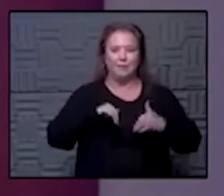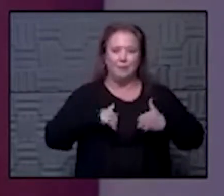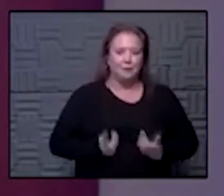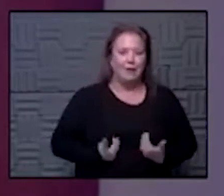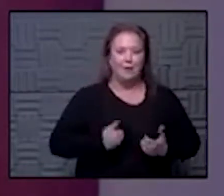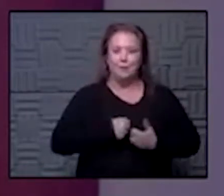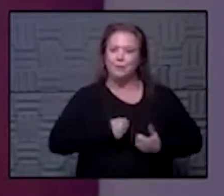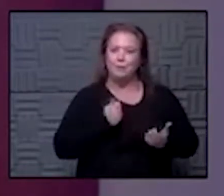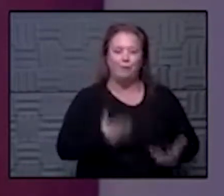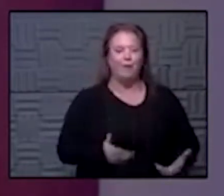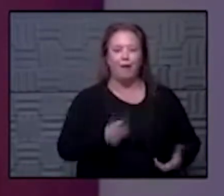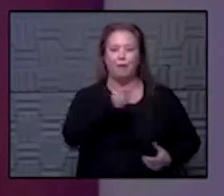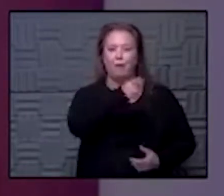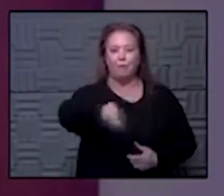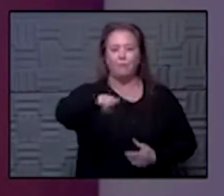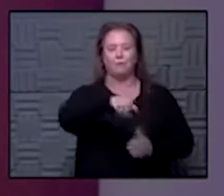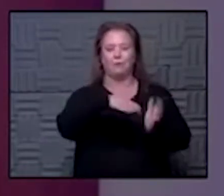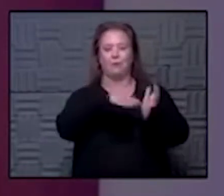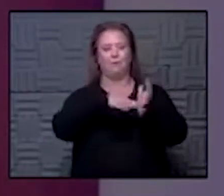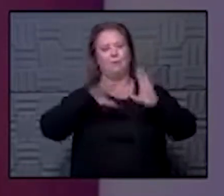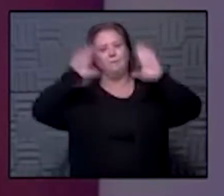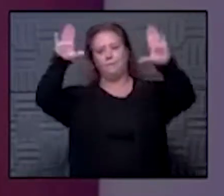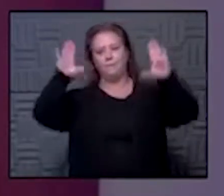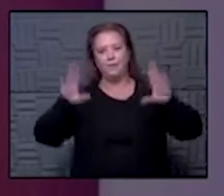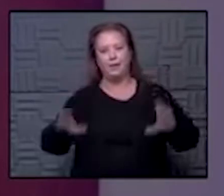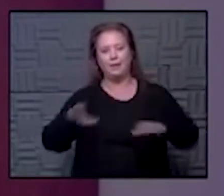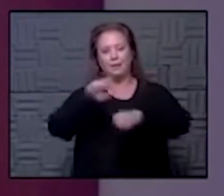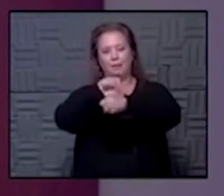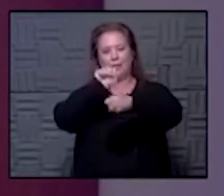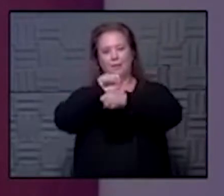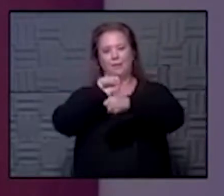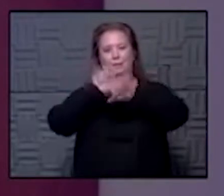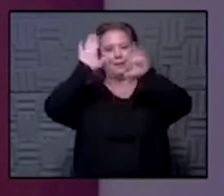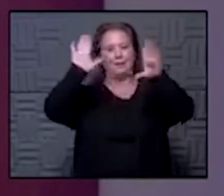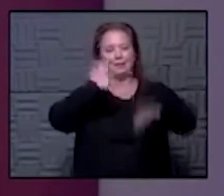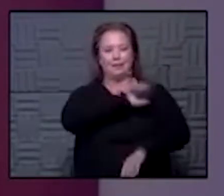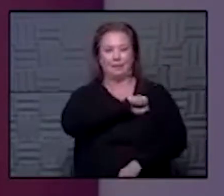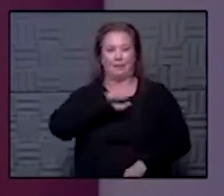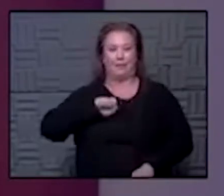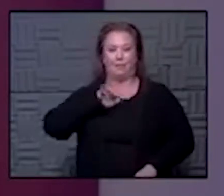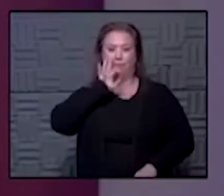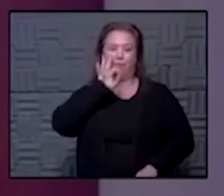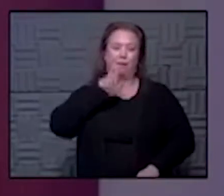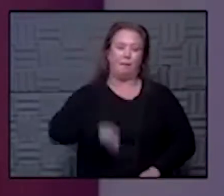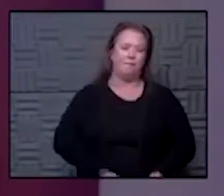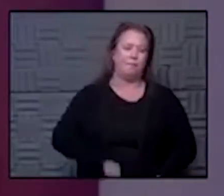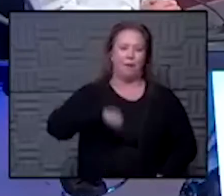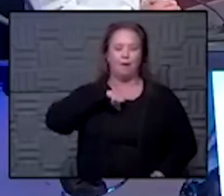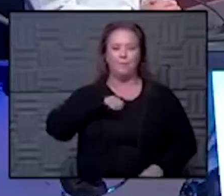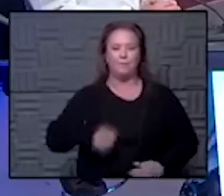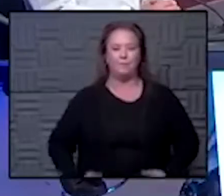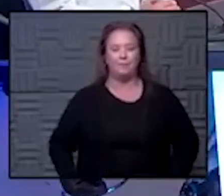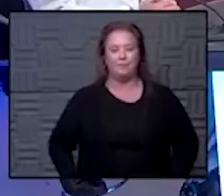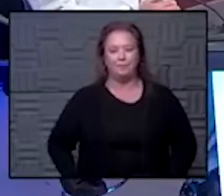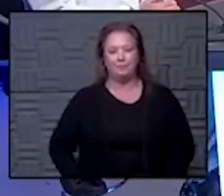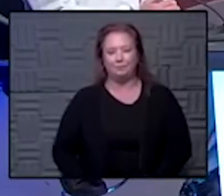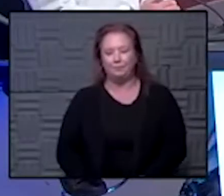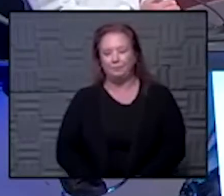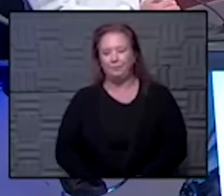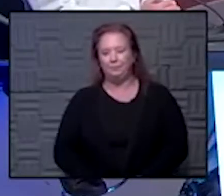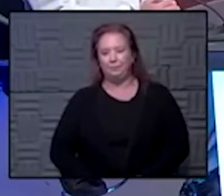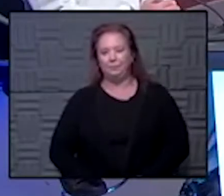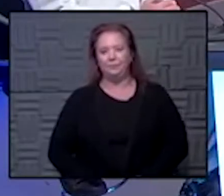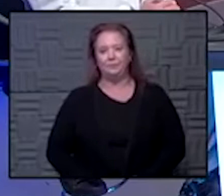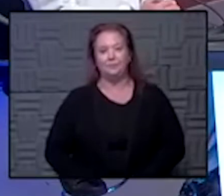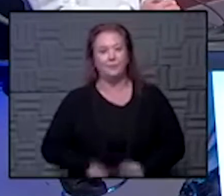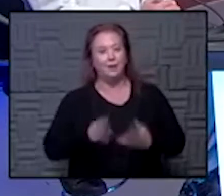worn out, but they are fantastic employees and staff, and I'm just so proud to work with them. That's awesome. Well, I want to